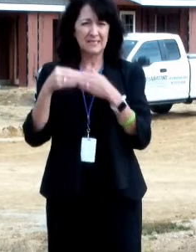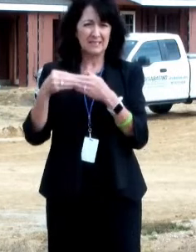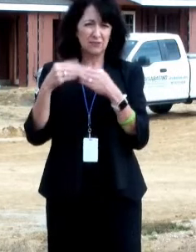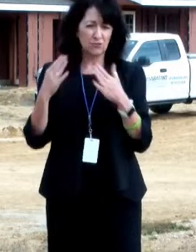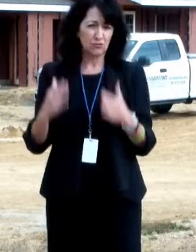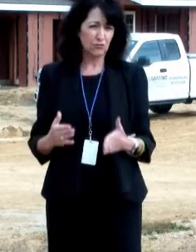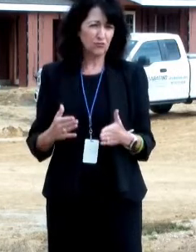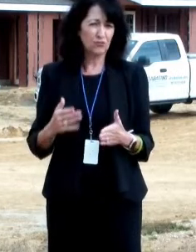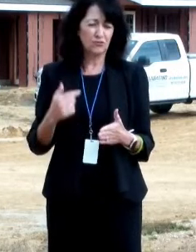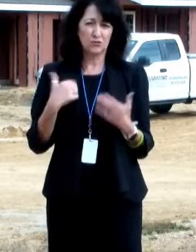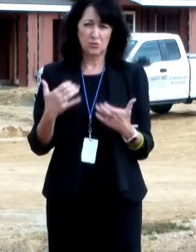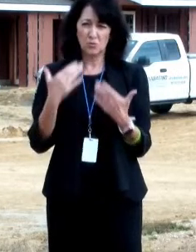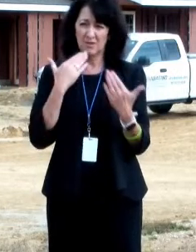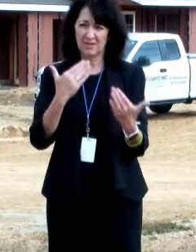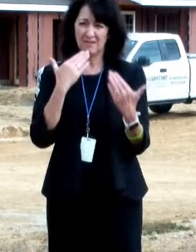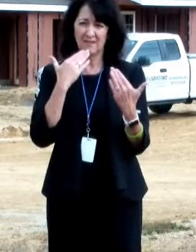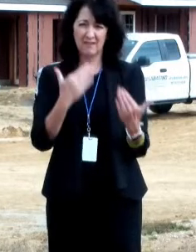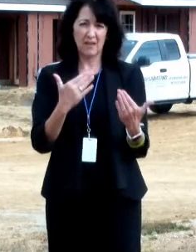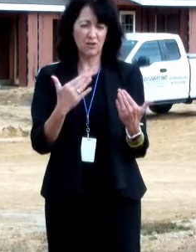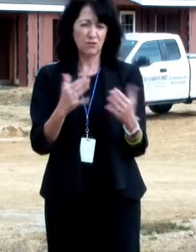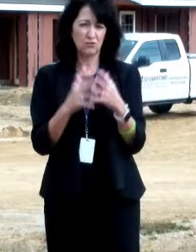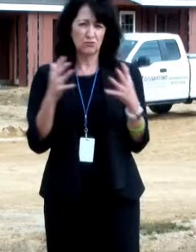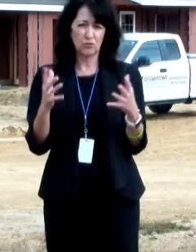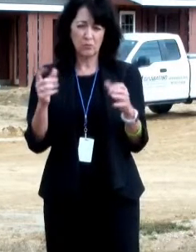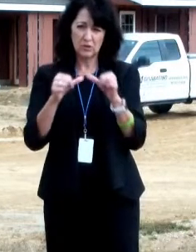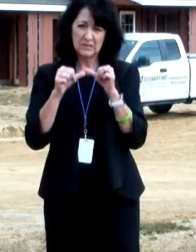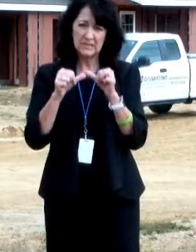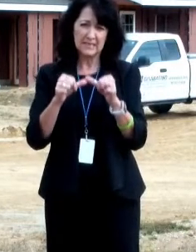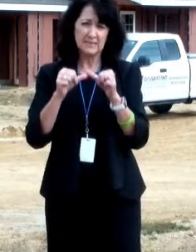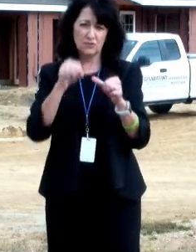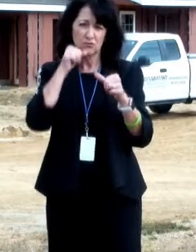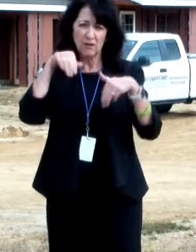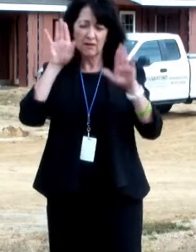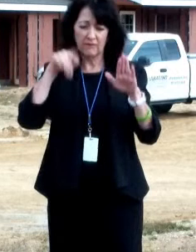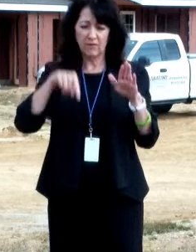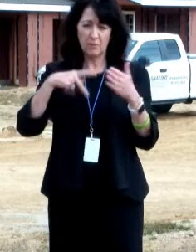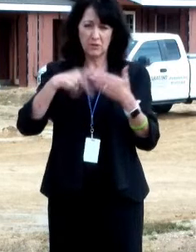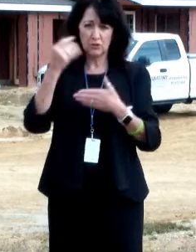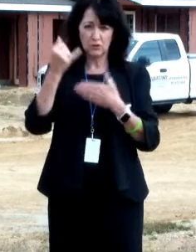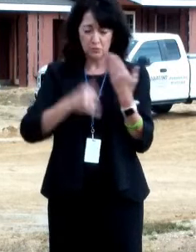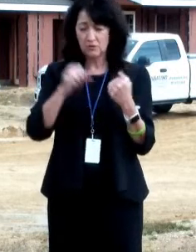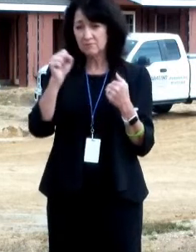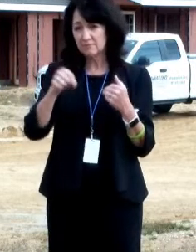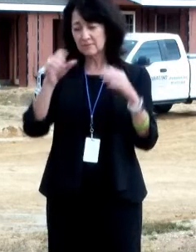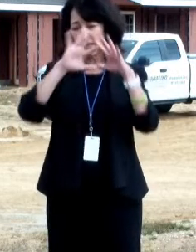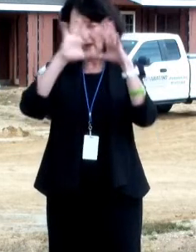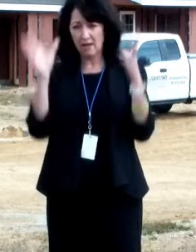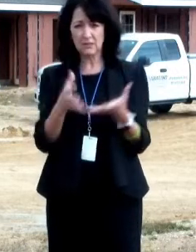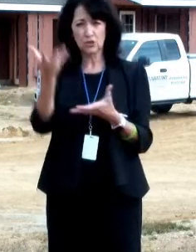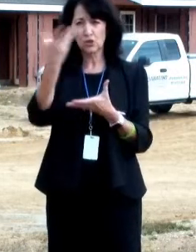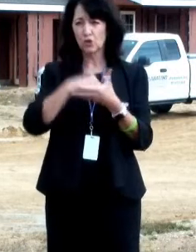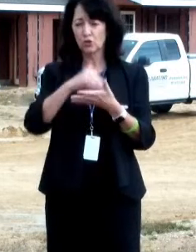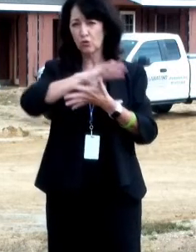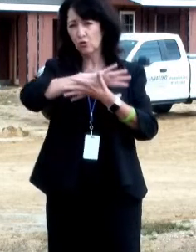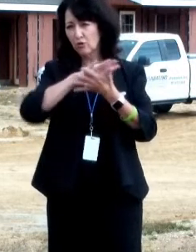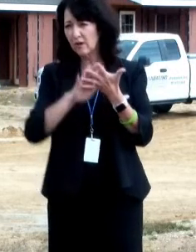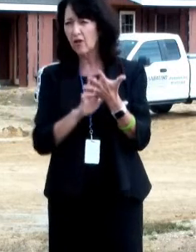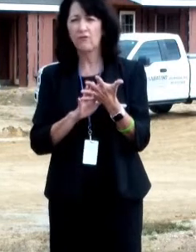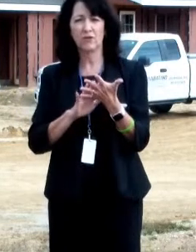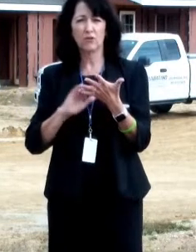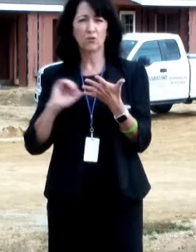so much for continuing to champion this project. It is a holistic project. It includes everyone. Everyone is a part of this